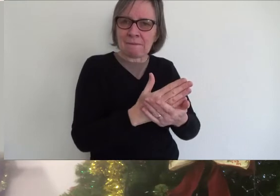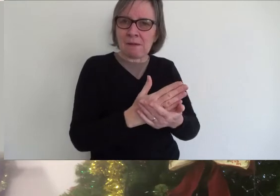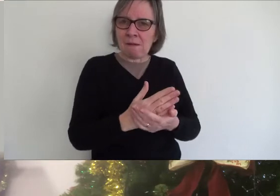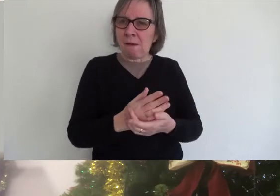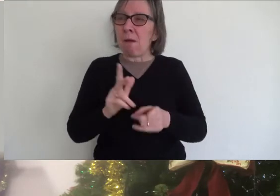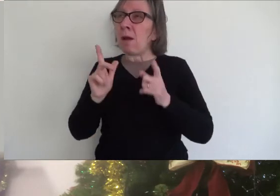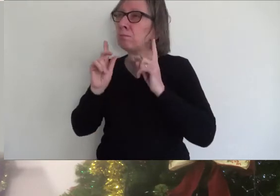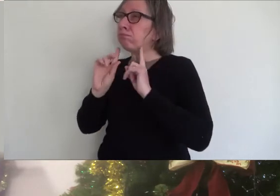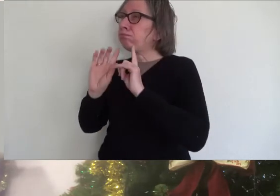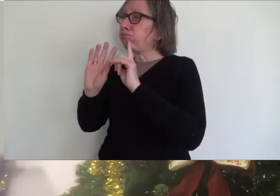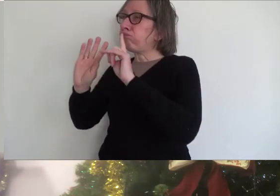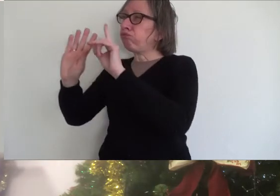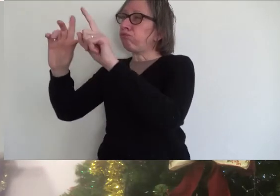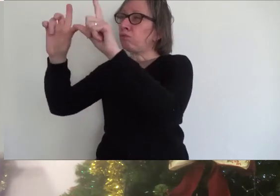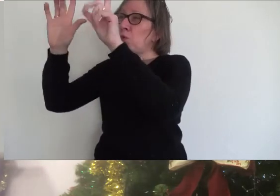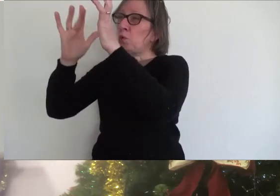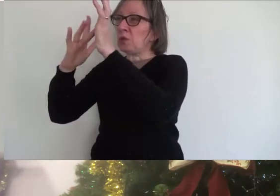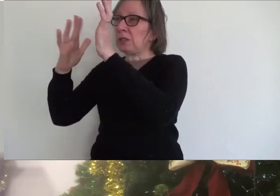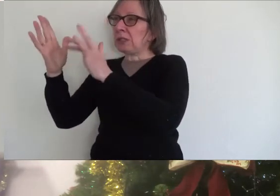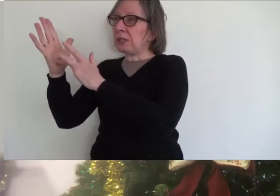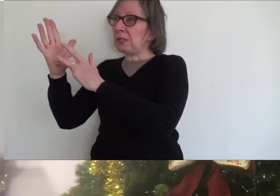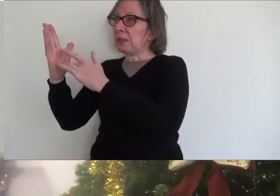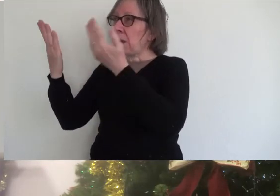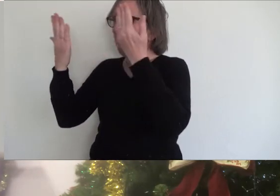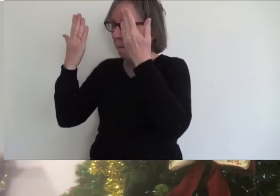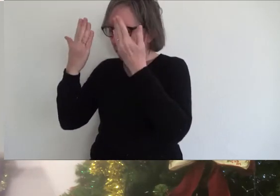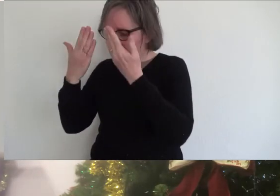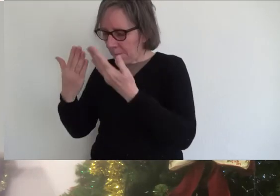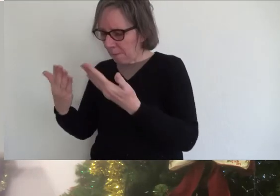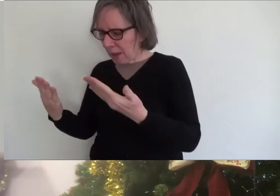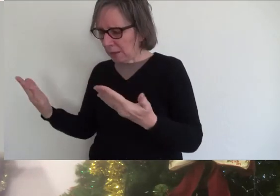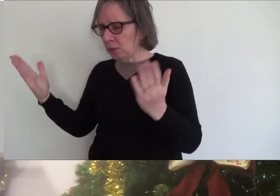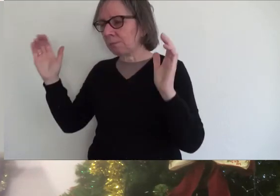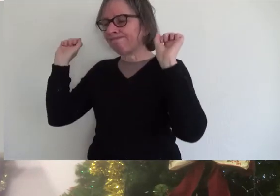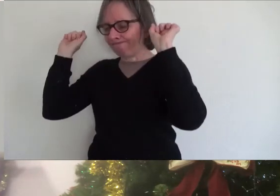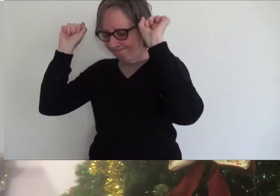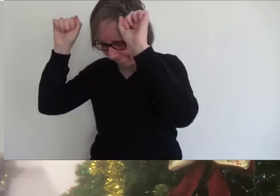Christ and bow down and worship him.